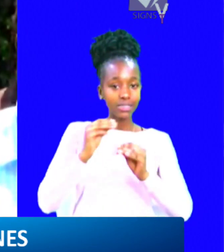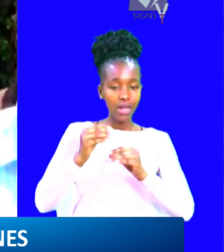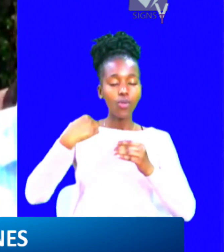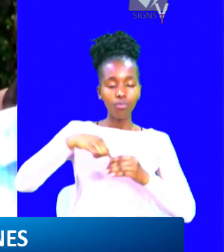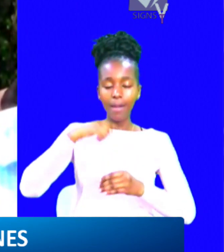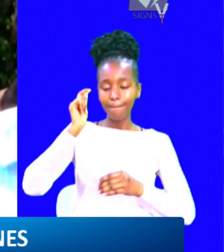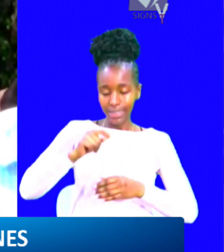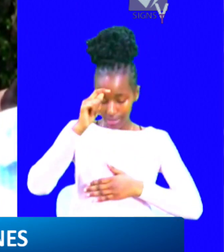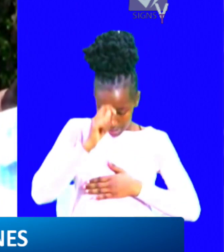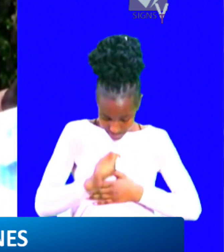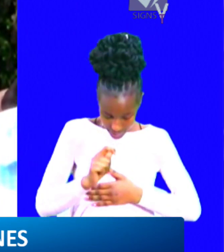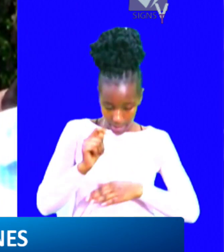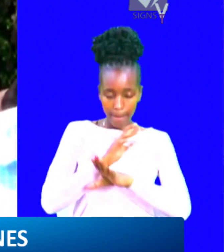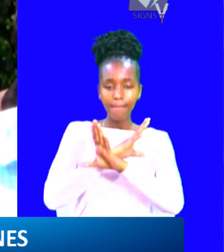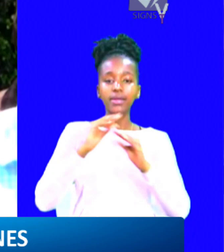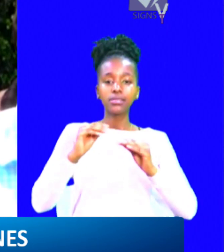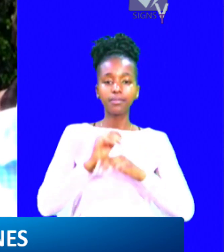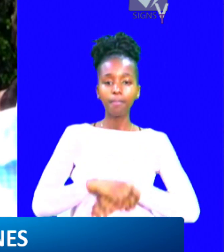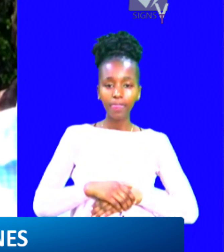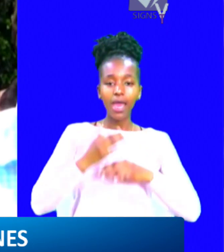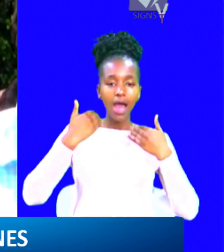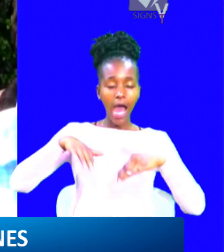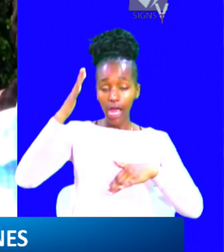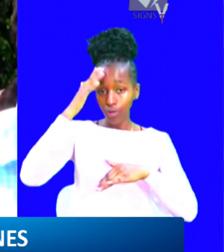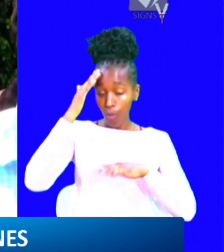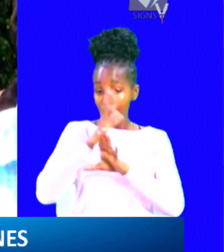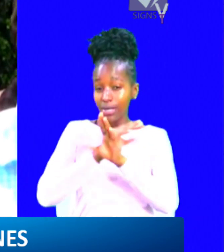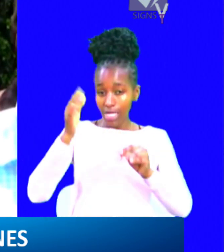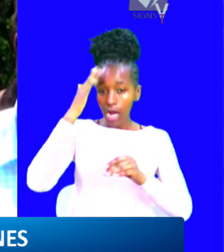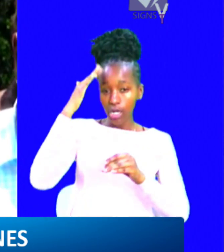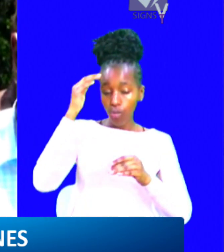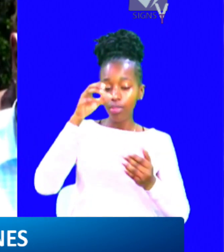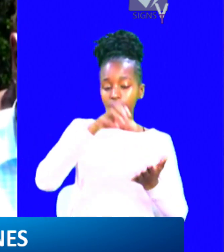that His Excellency is aware of these things, and